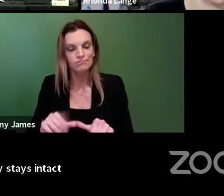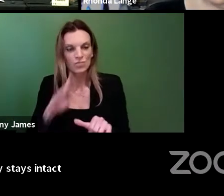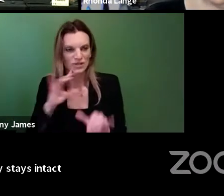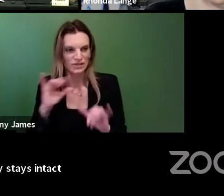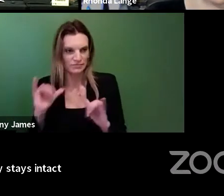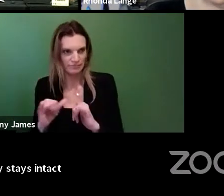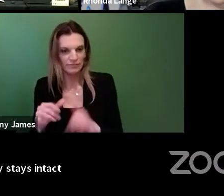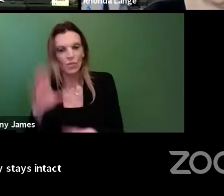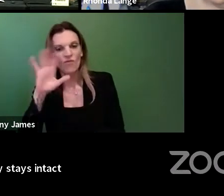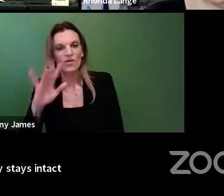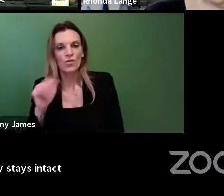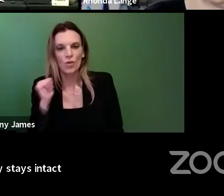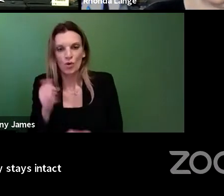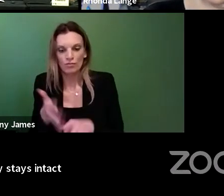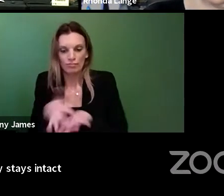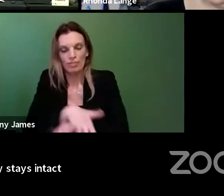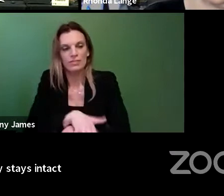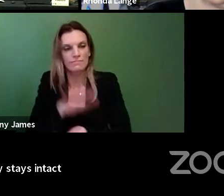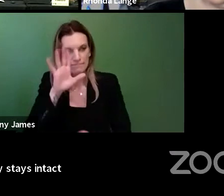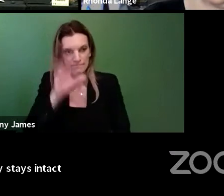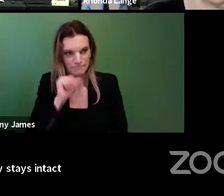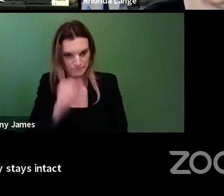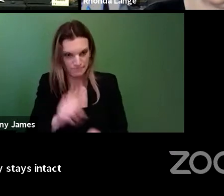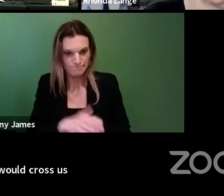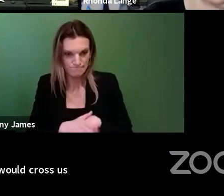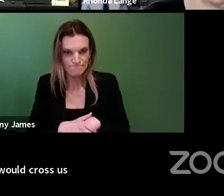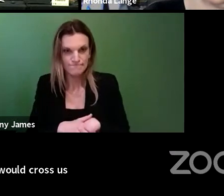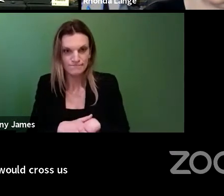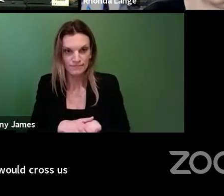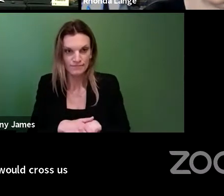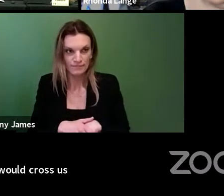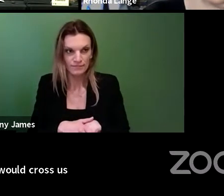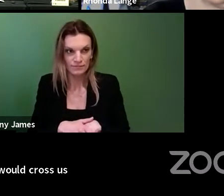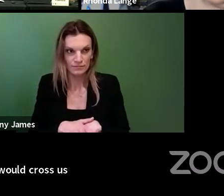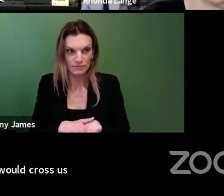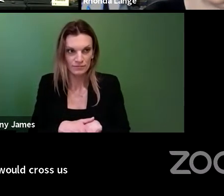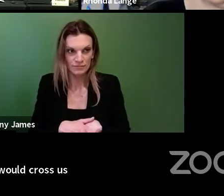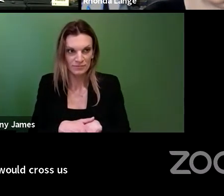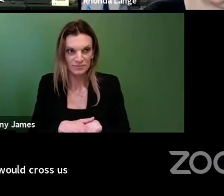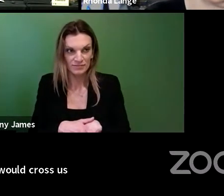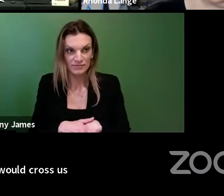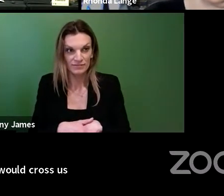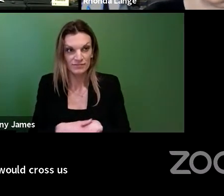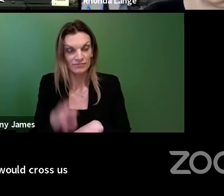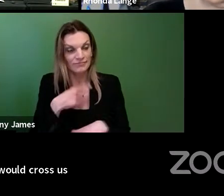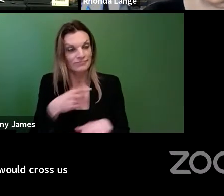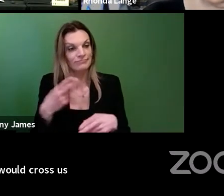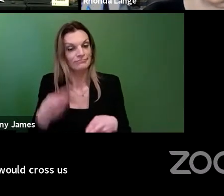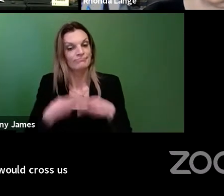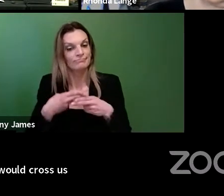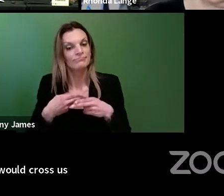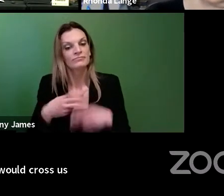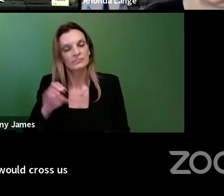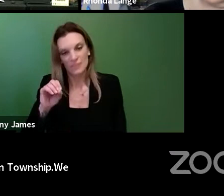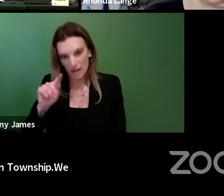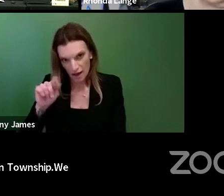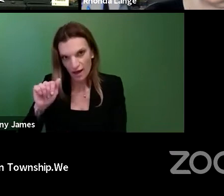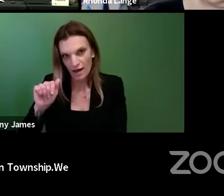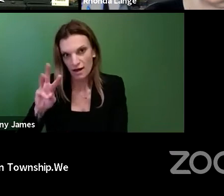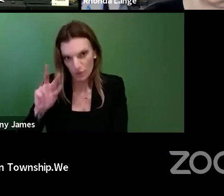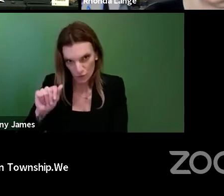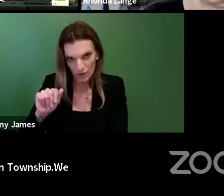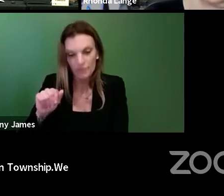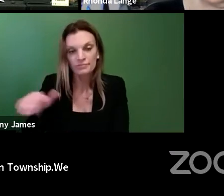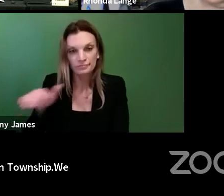us into Kent from Georgetown Township. We identify very much as Ottawa County.